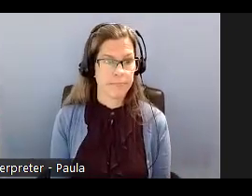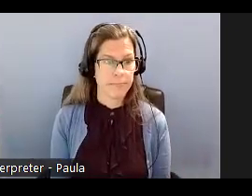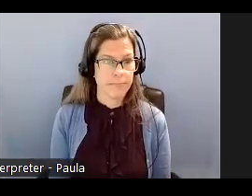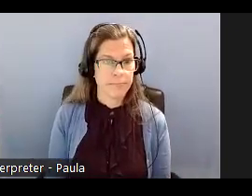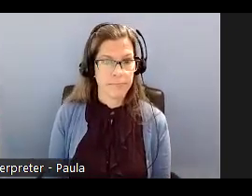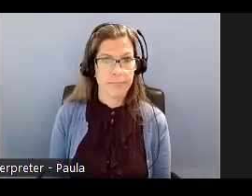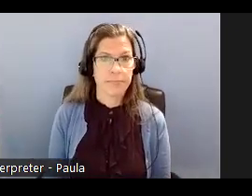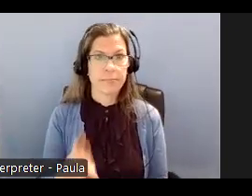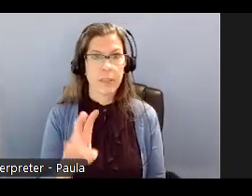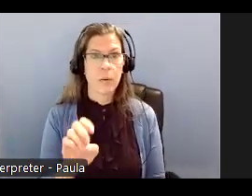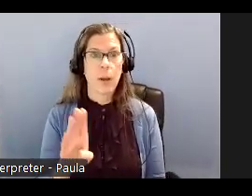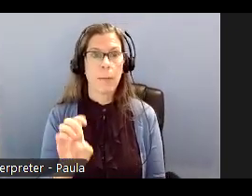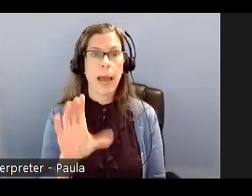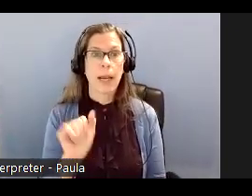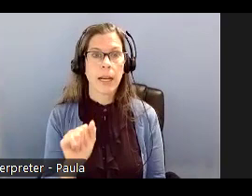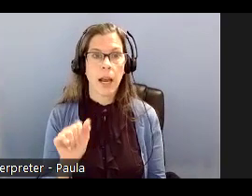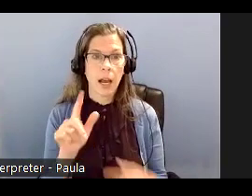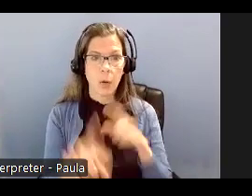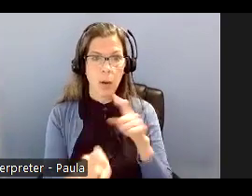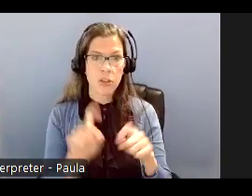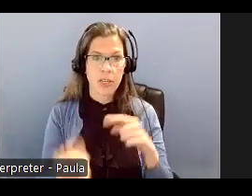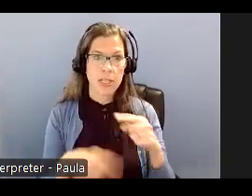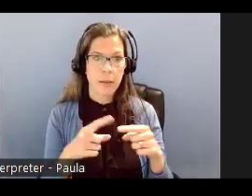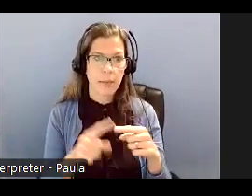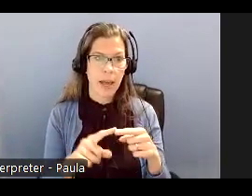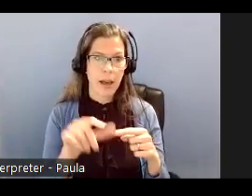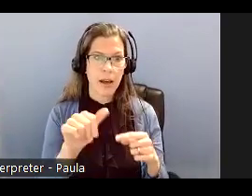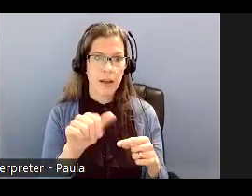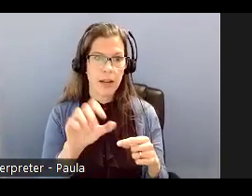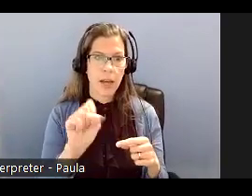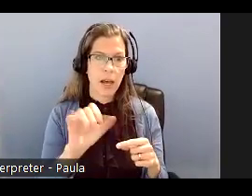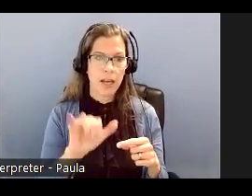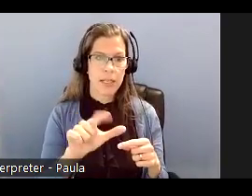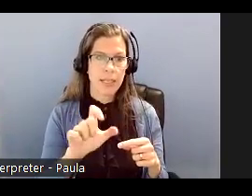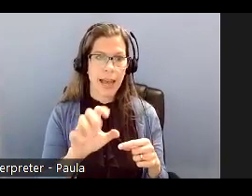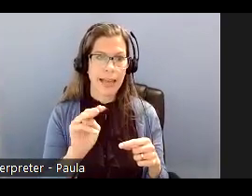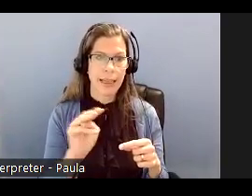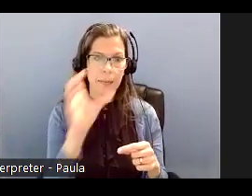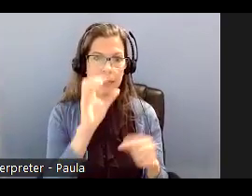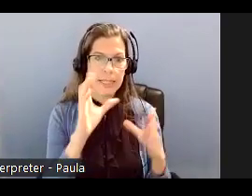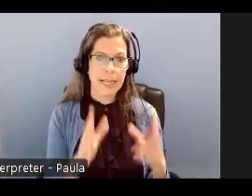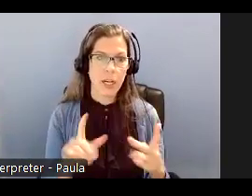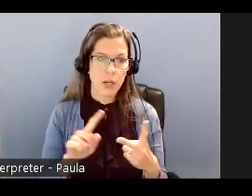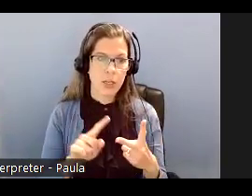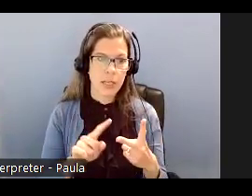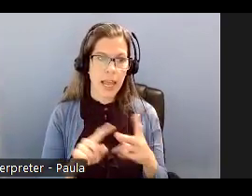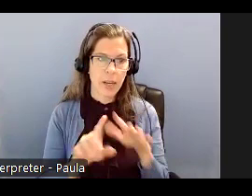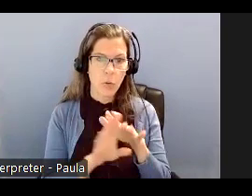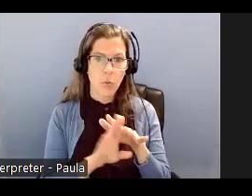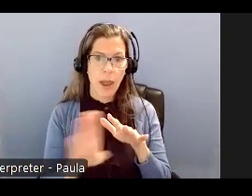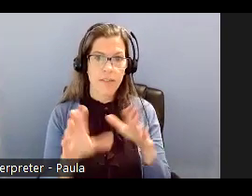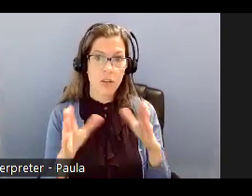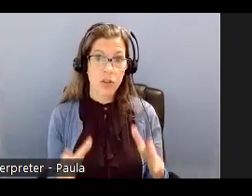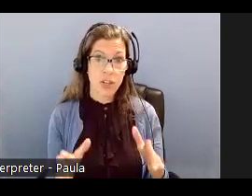There are a few questions about refugees and asylees and whether they're eligible for Apple Health expansion. I